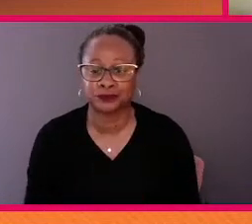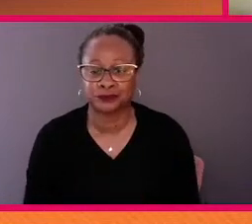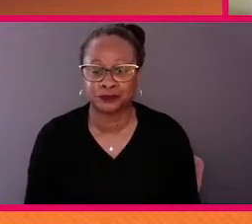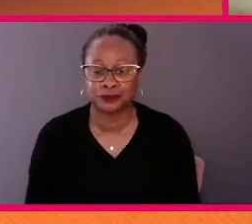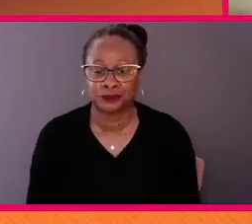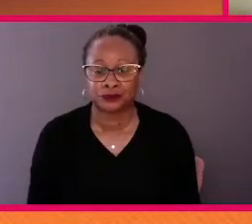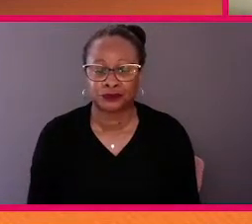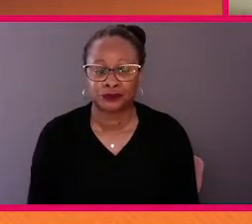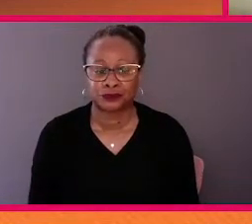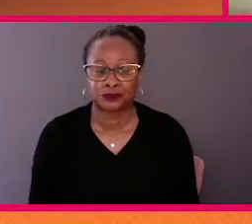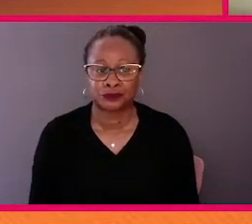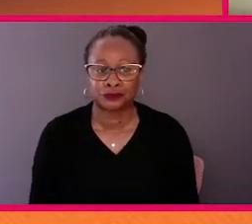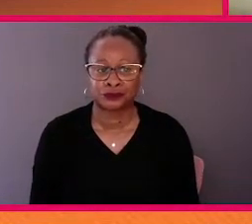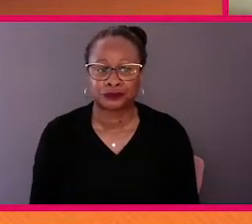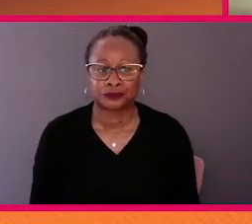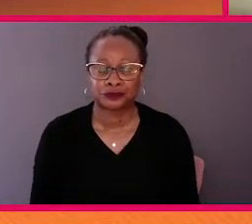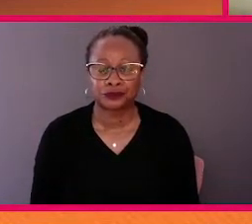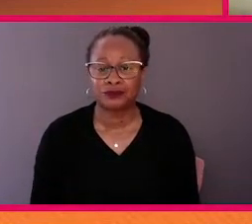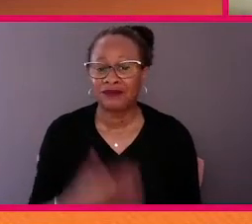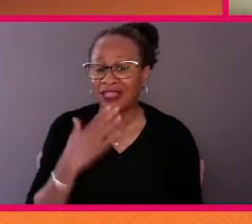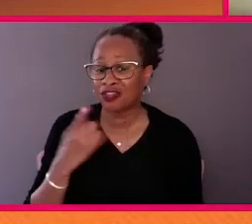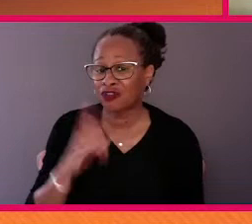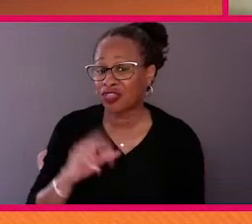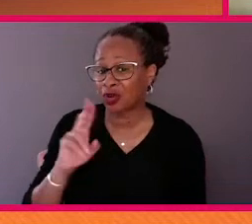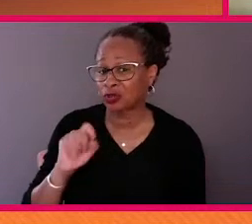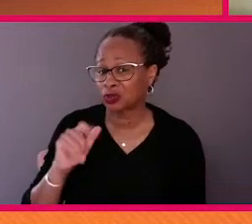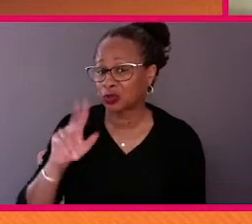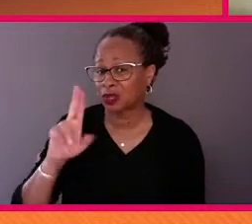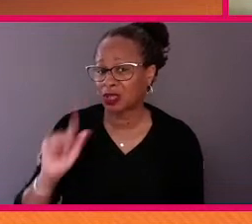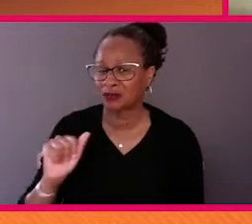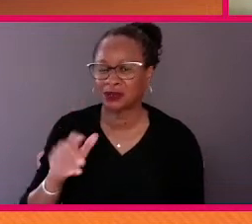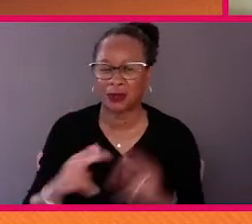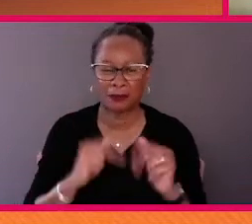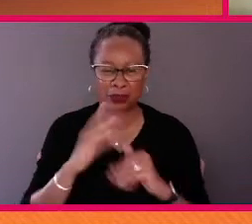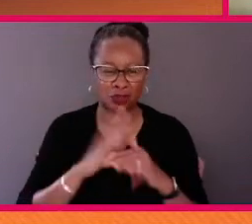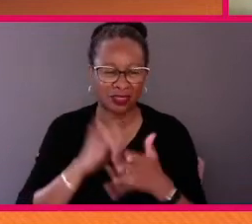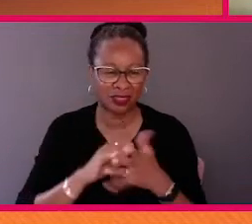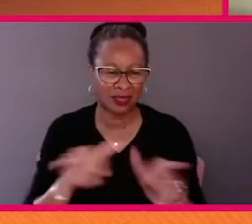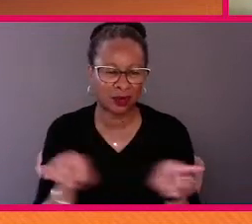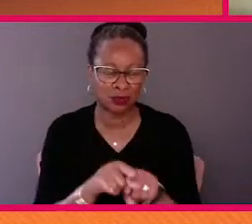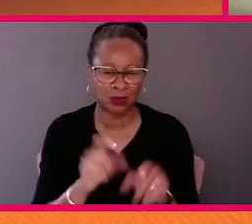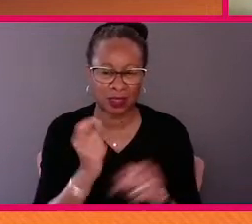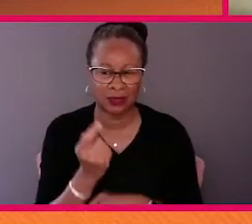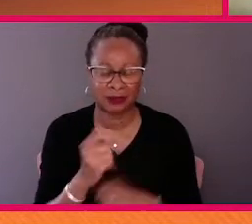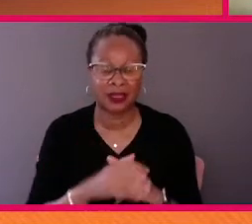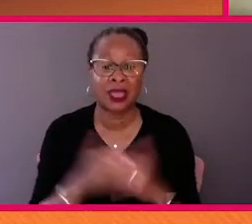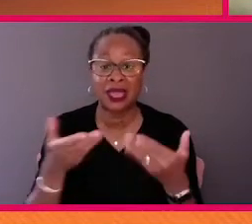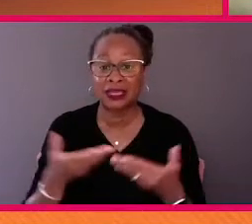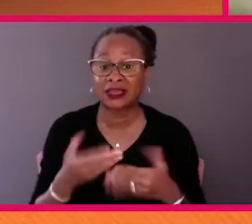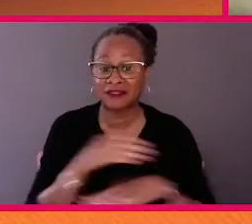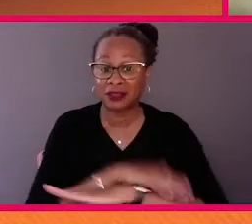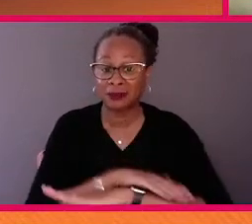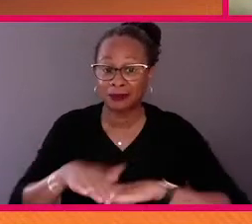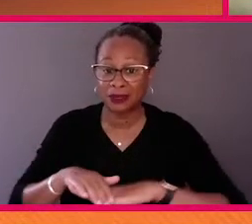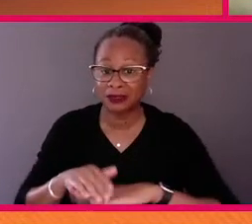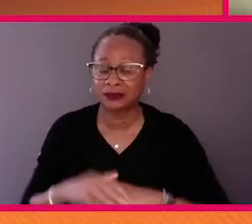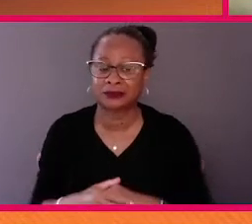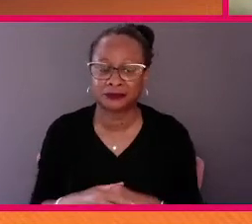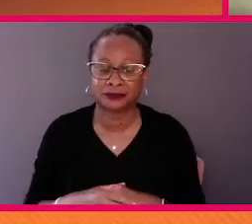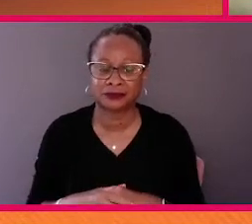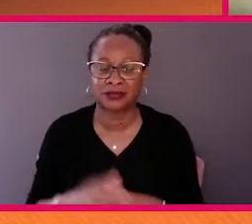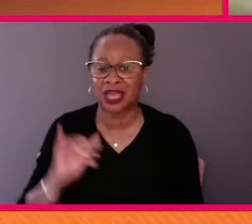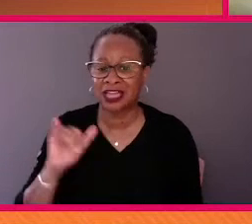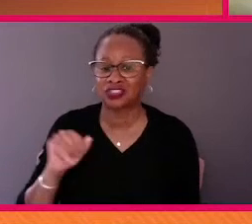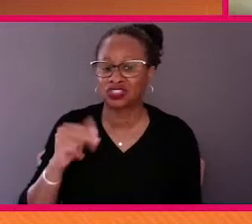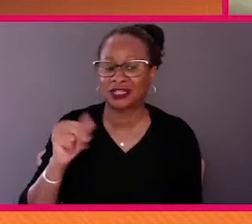Thank you for that, Ursula. Kind of want to build off of that a little bit. Given the platform and the audience of Jeanette Lee